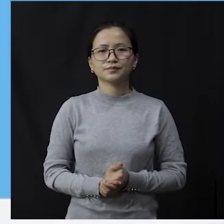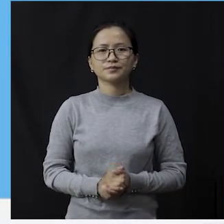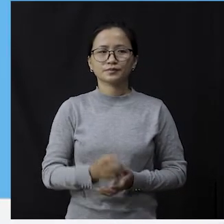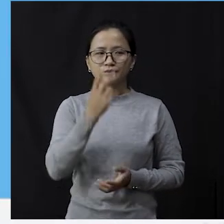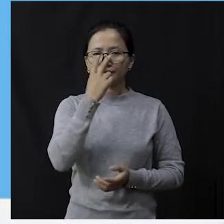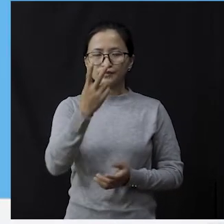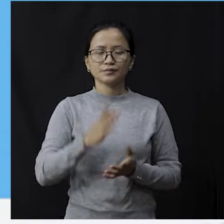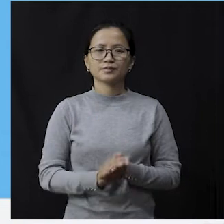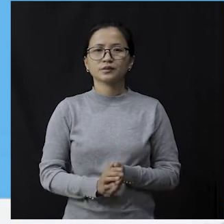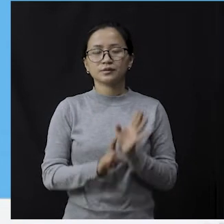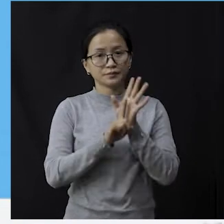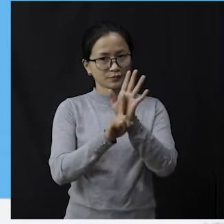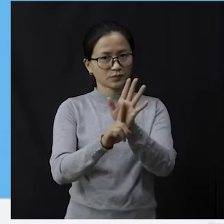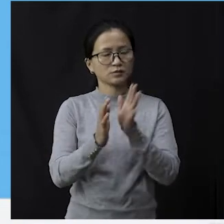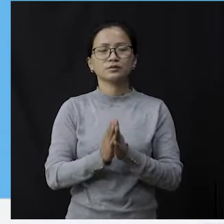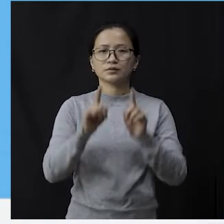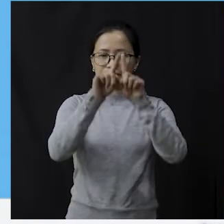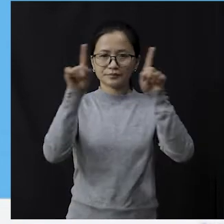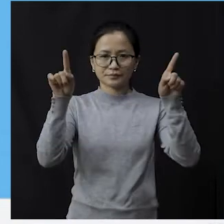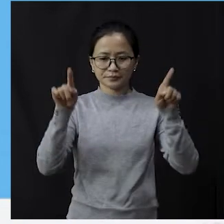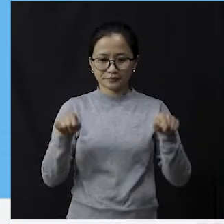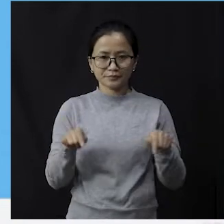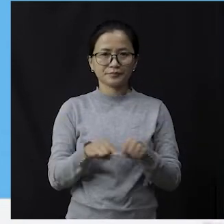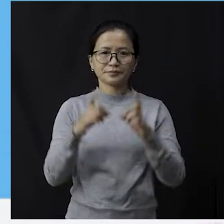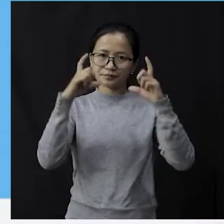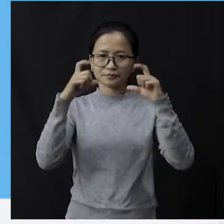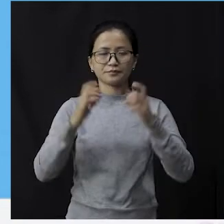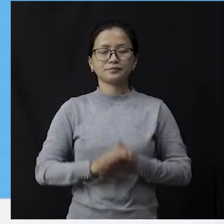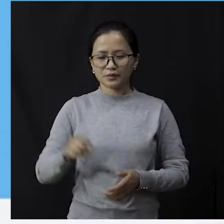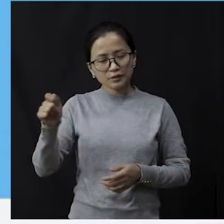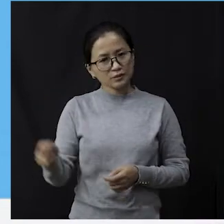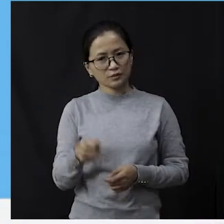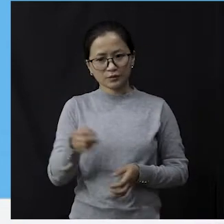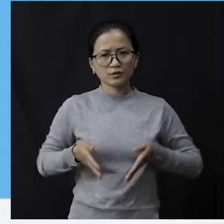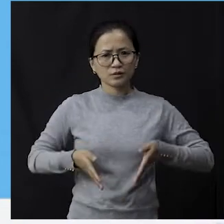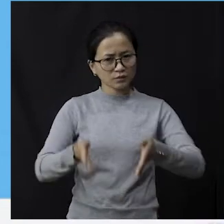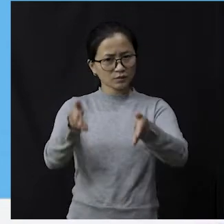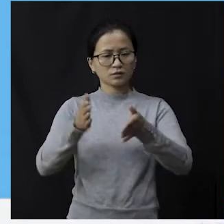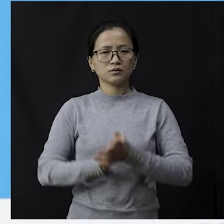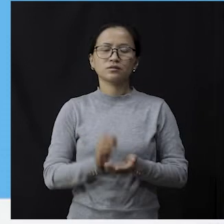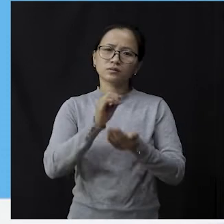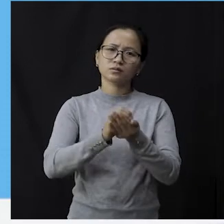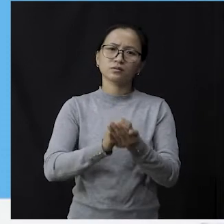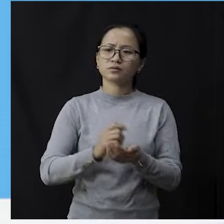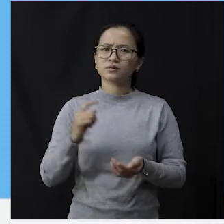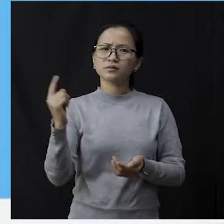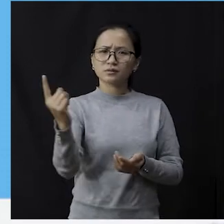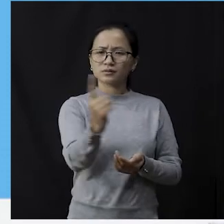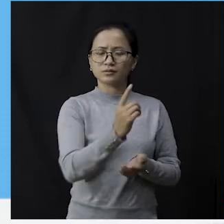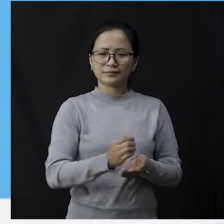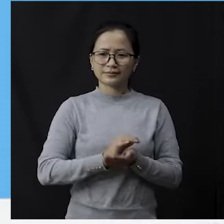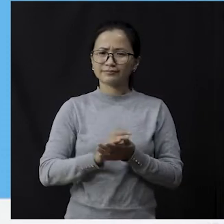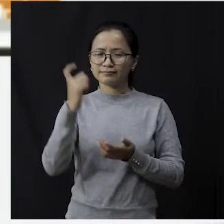You can see there on the picture a sweeper sweeping the roads by keeping the surrounding